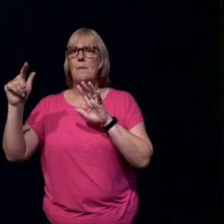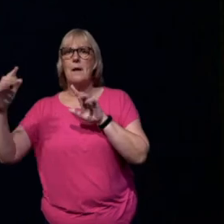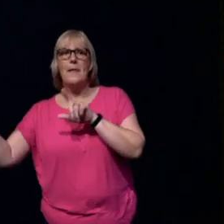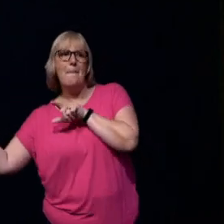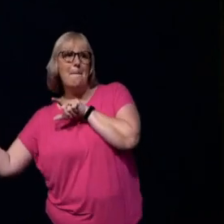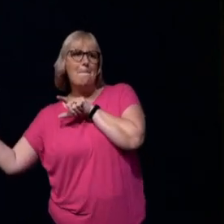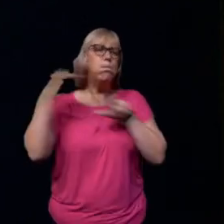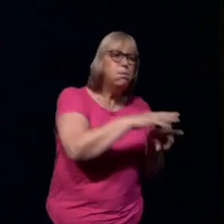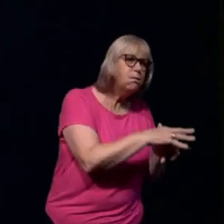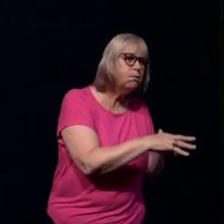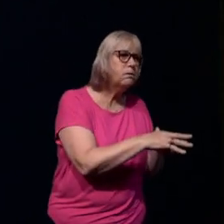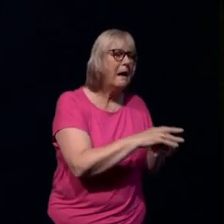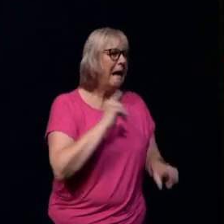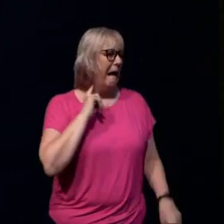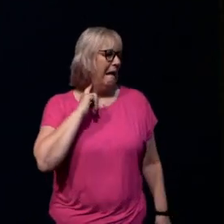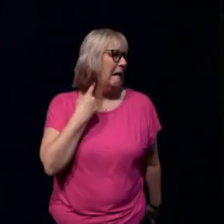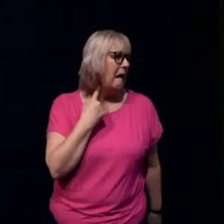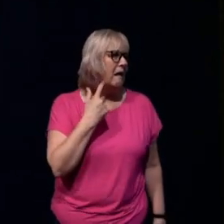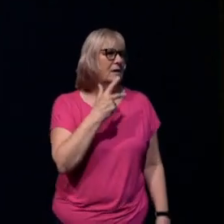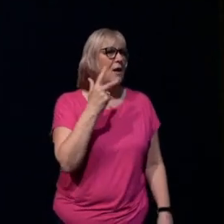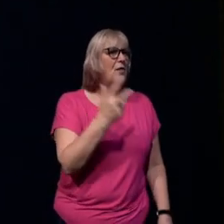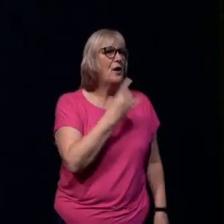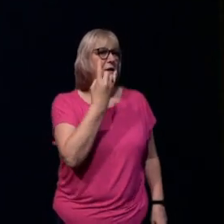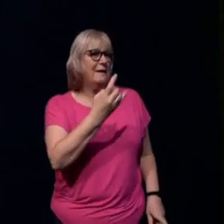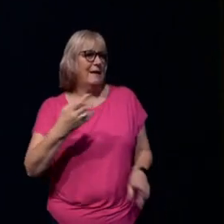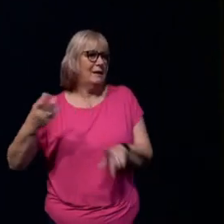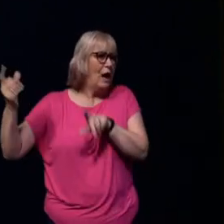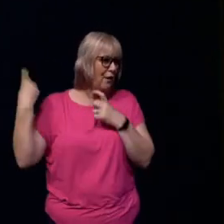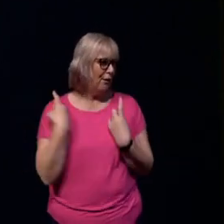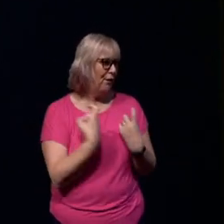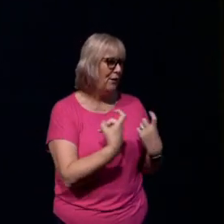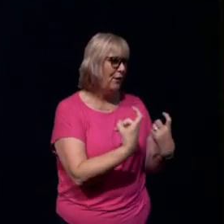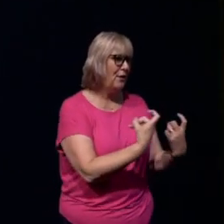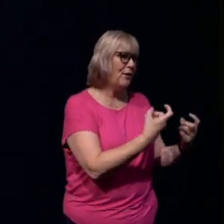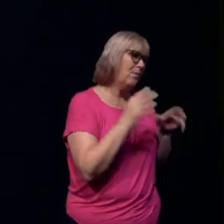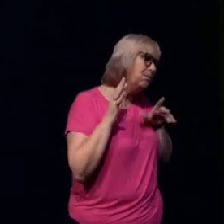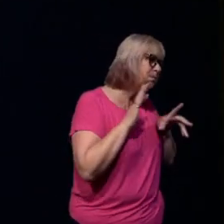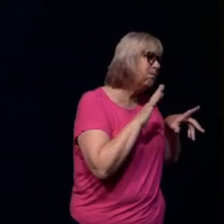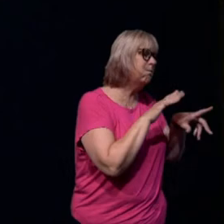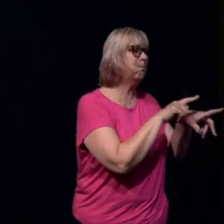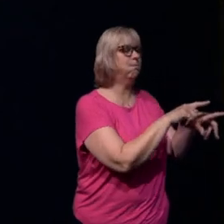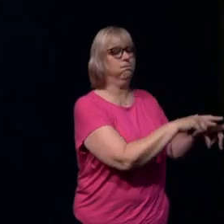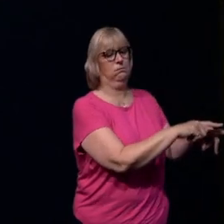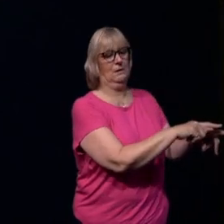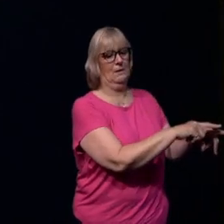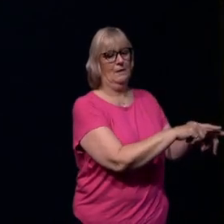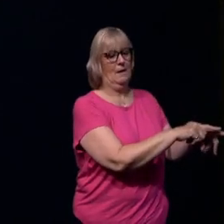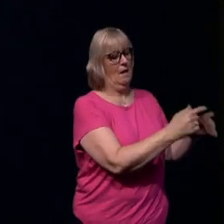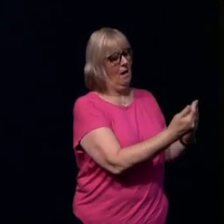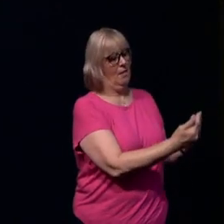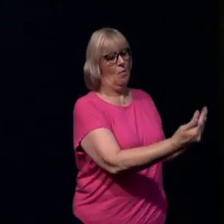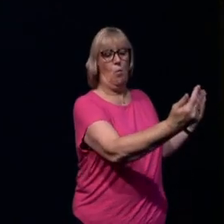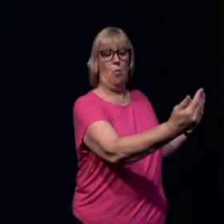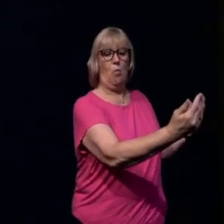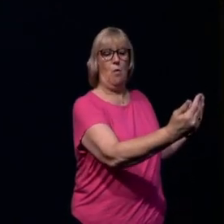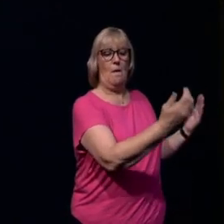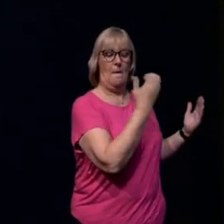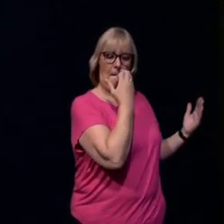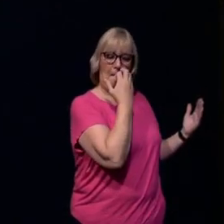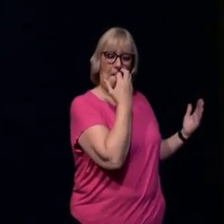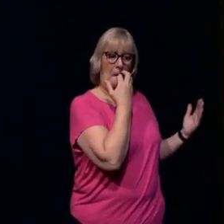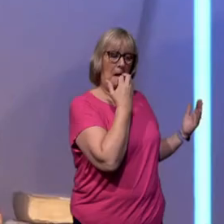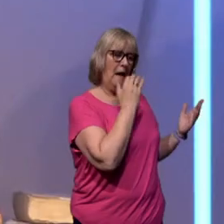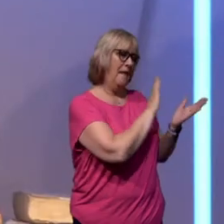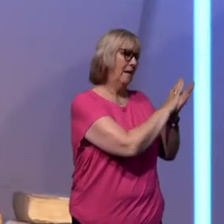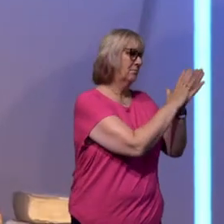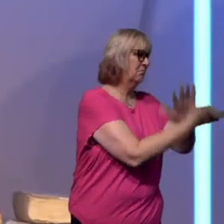men of Ai, who killed 36 of them. They chased the Israelites from the city gates as far as the stone quarries and struck them